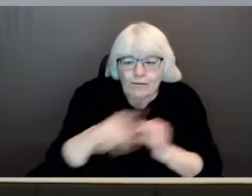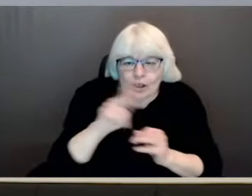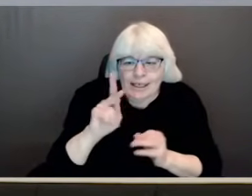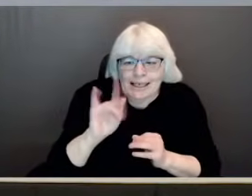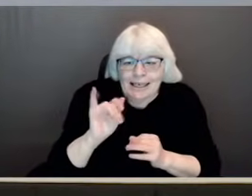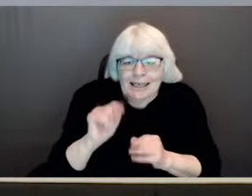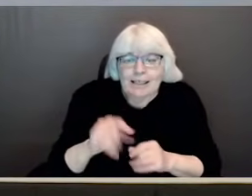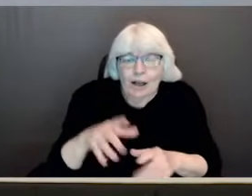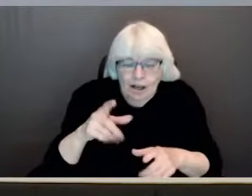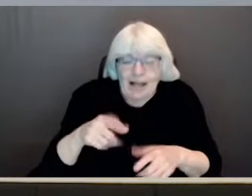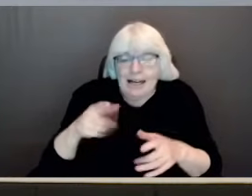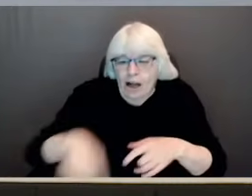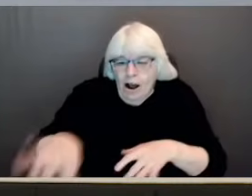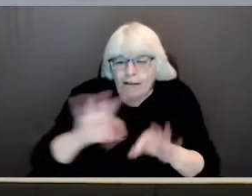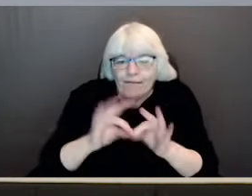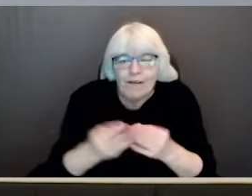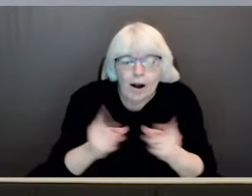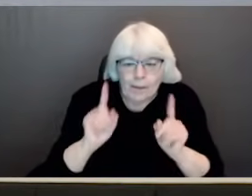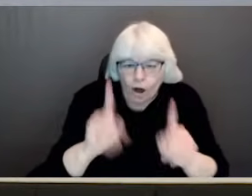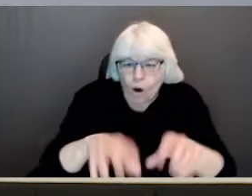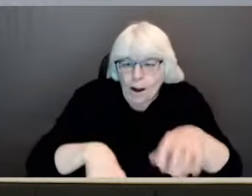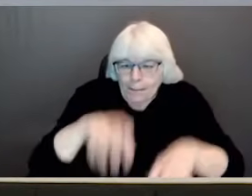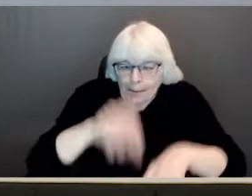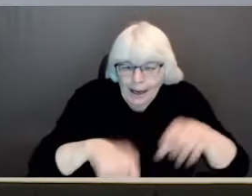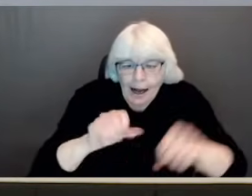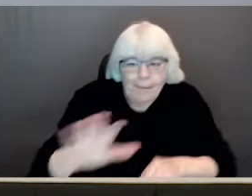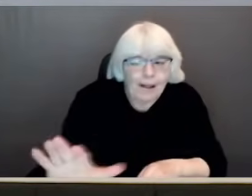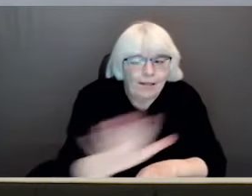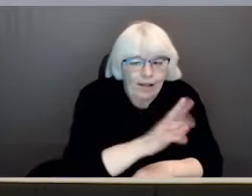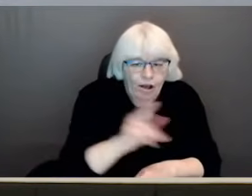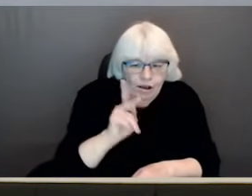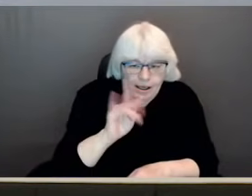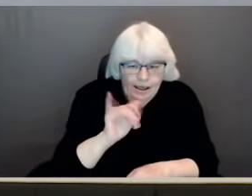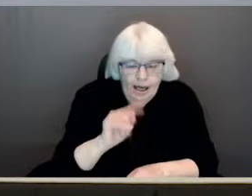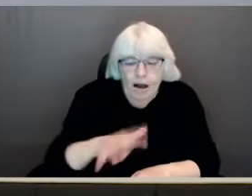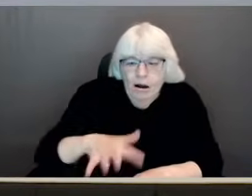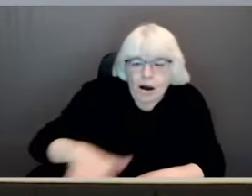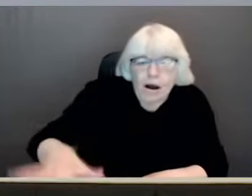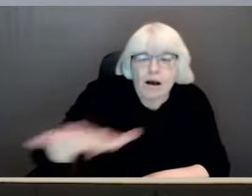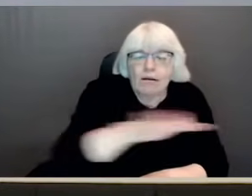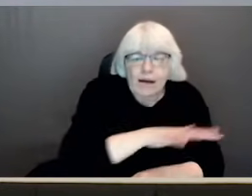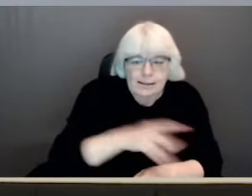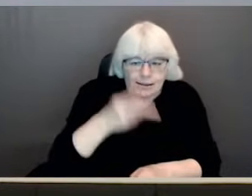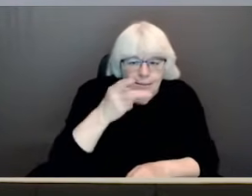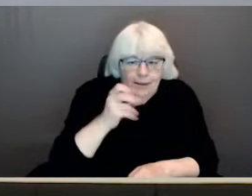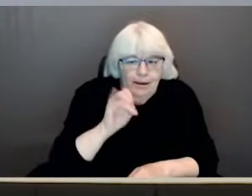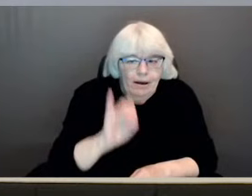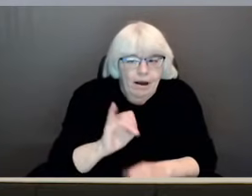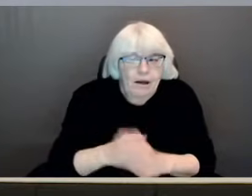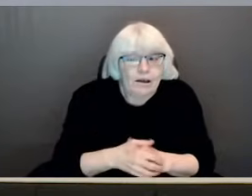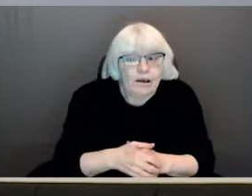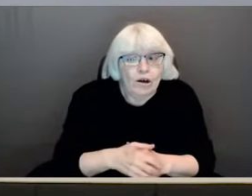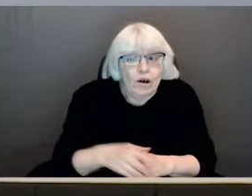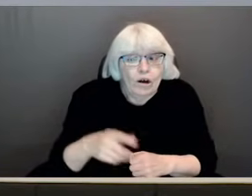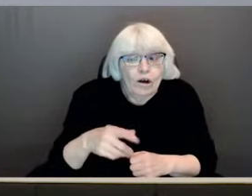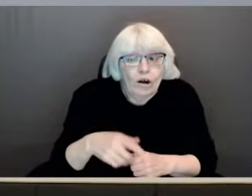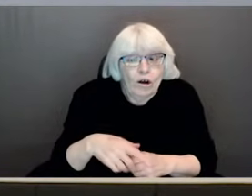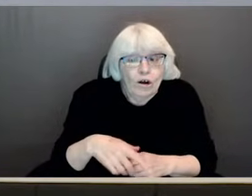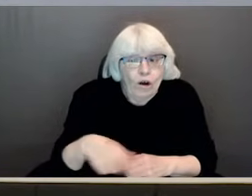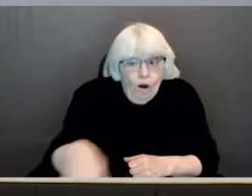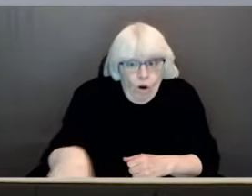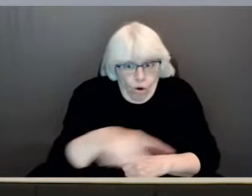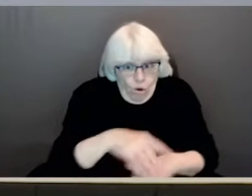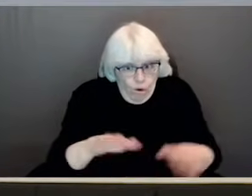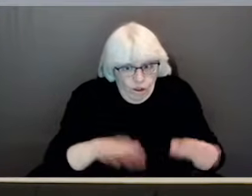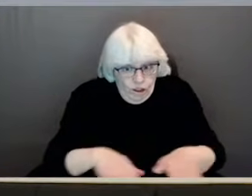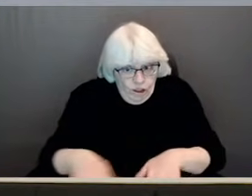8 Access PEI sites. Parents with children attending licensed early learning child facilities will be given a supply of rapid